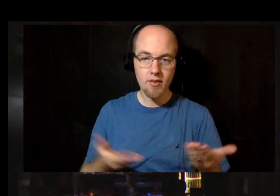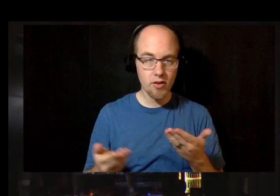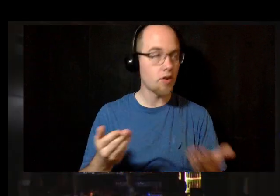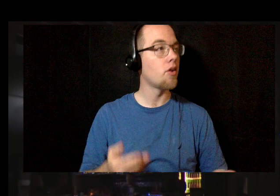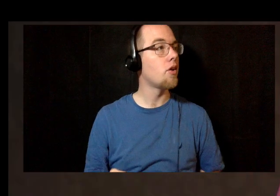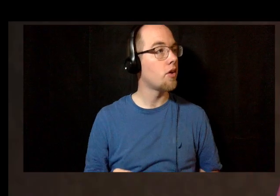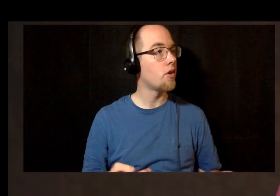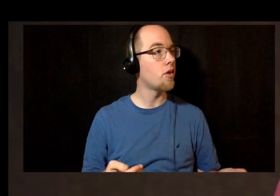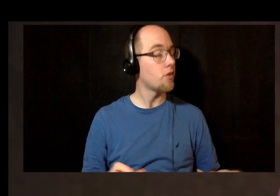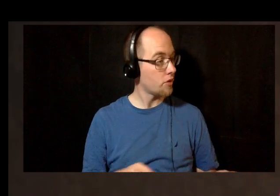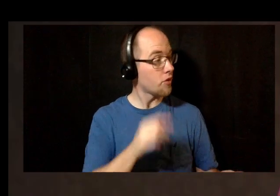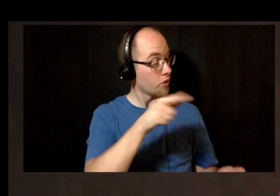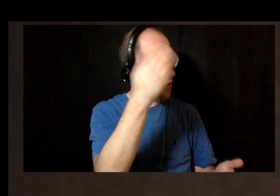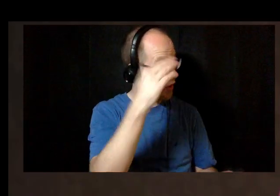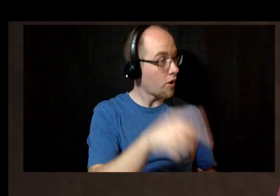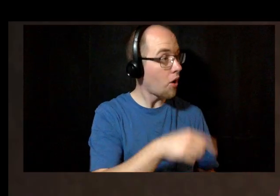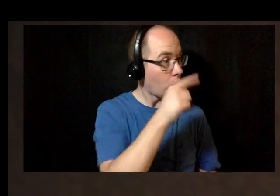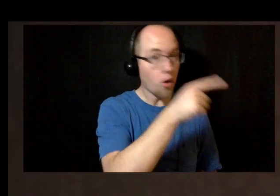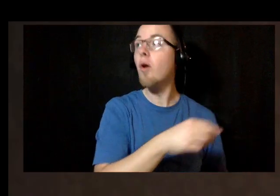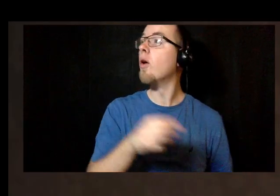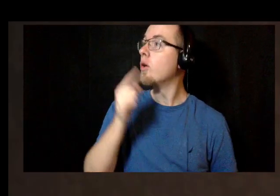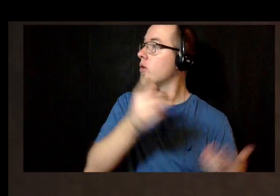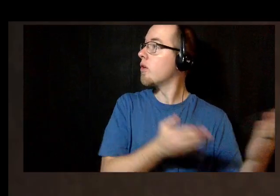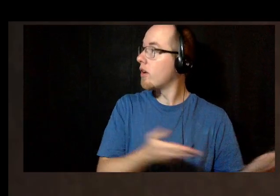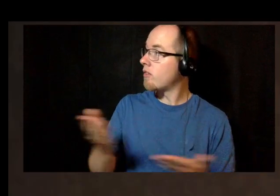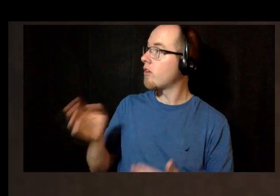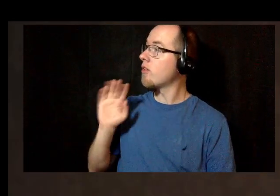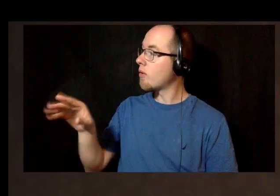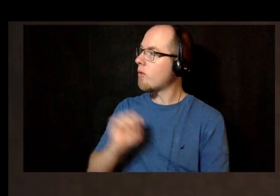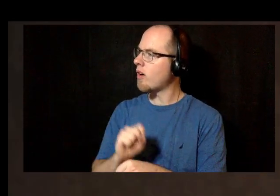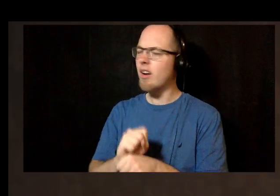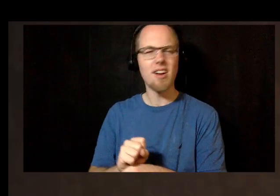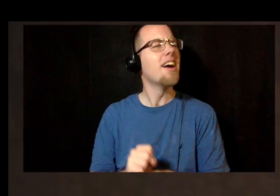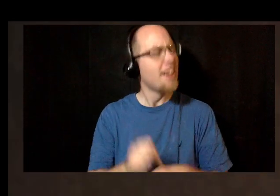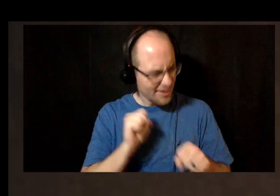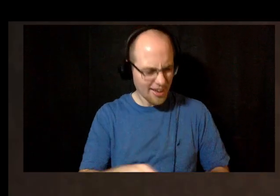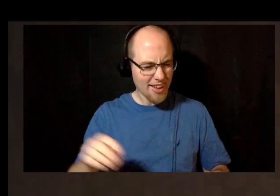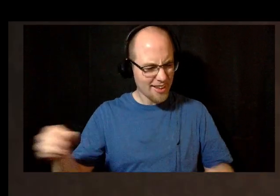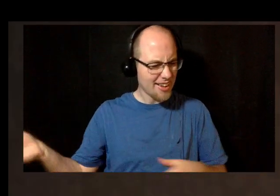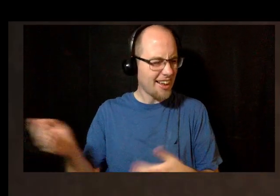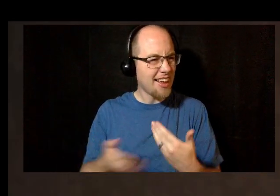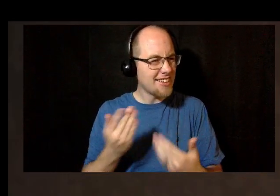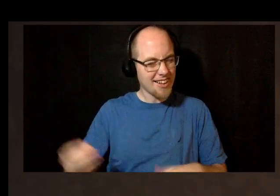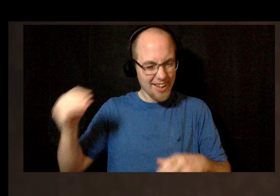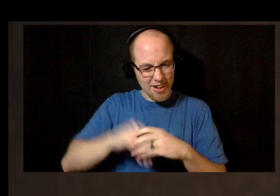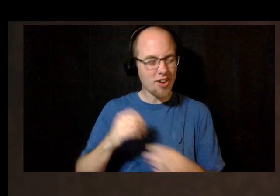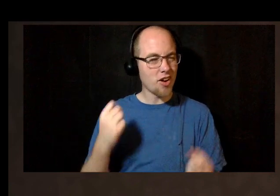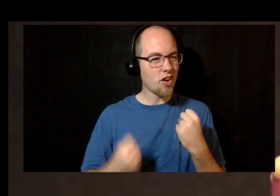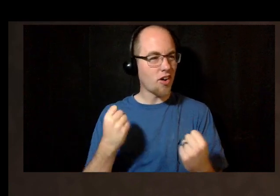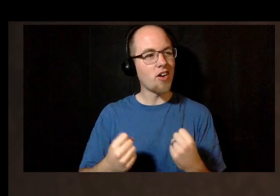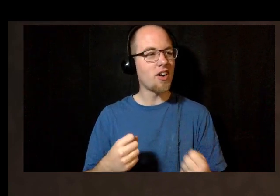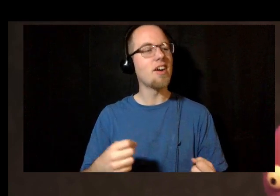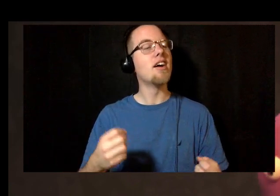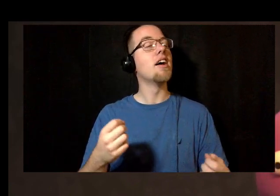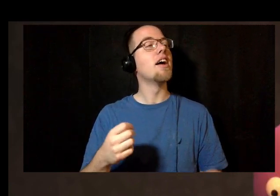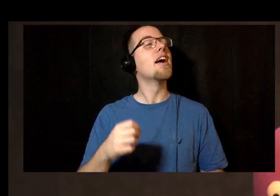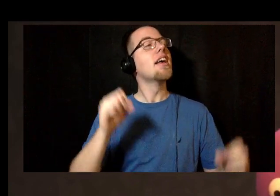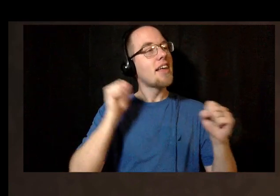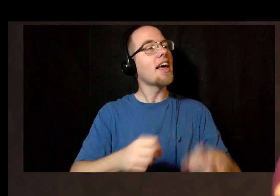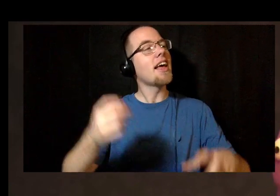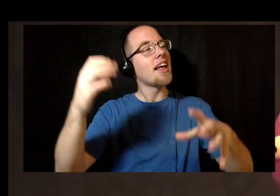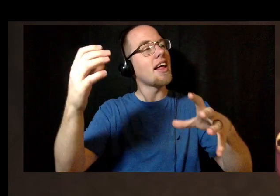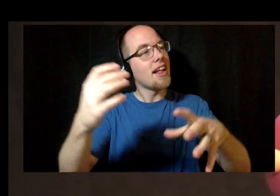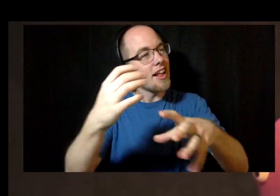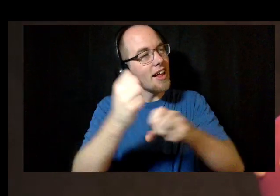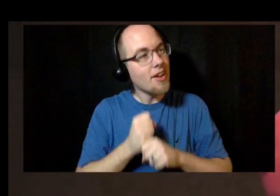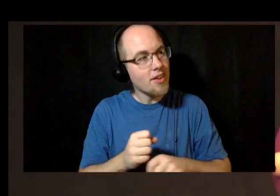You do? You get it delivered to you. You know you can already get it in your car. You can get it without getting out of your car.